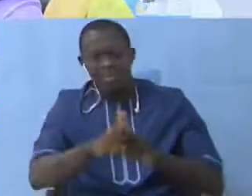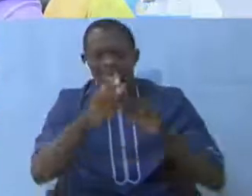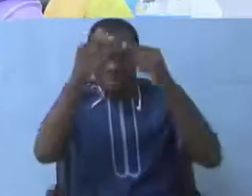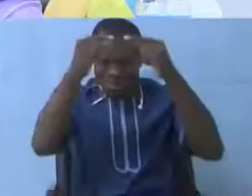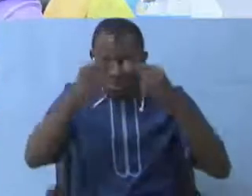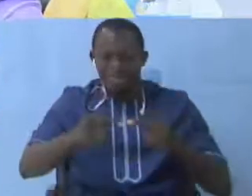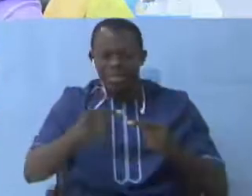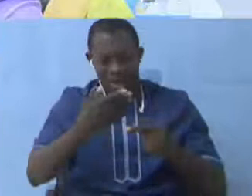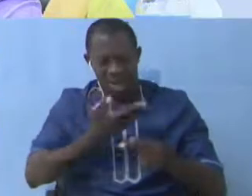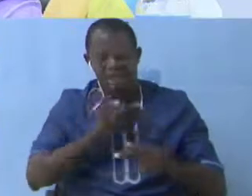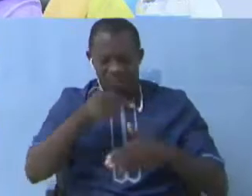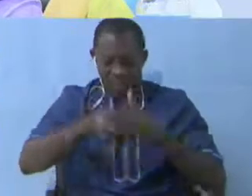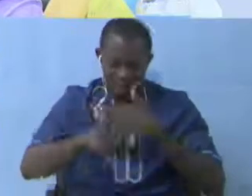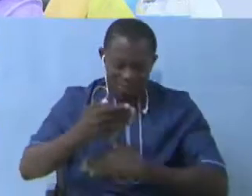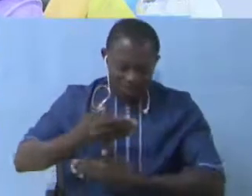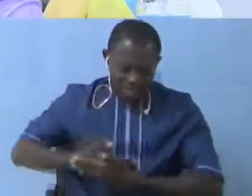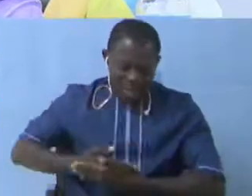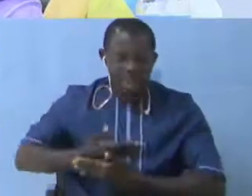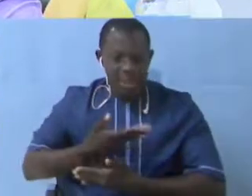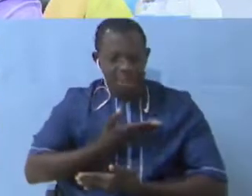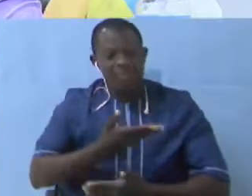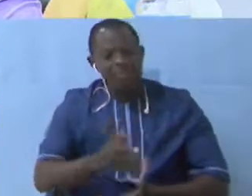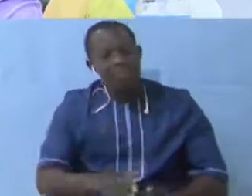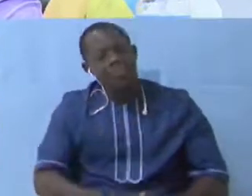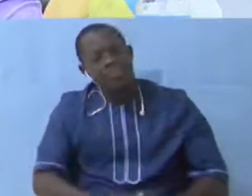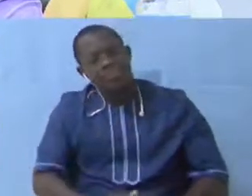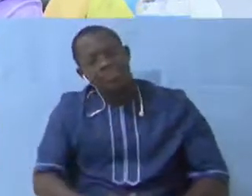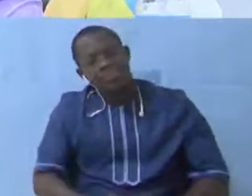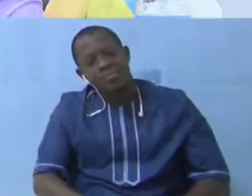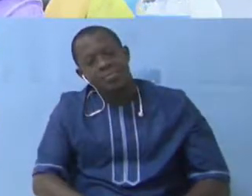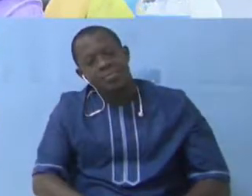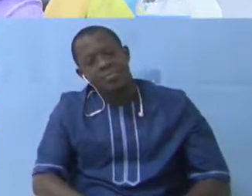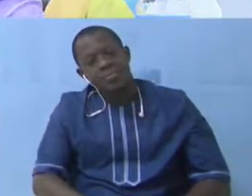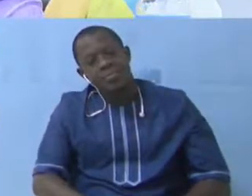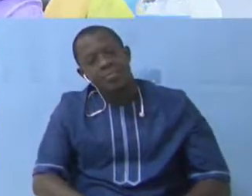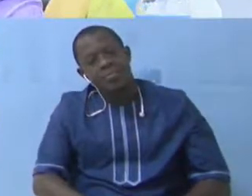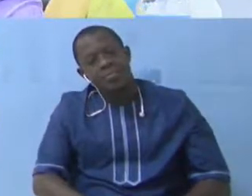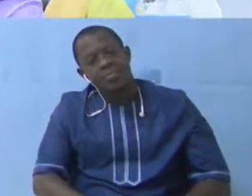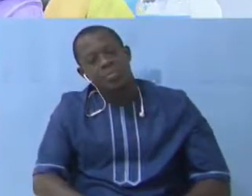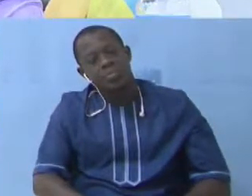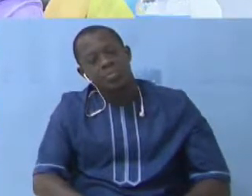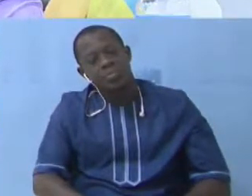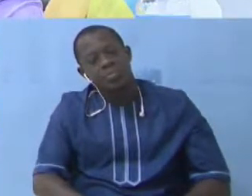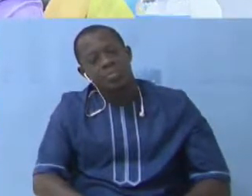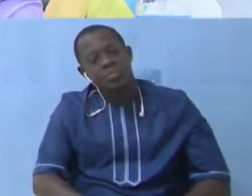file. yaakaar naa kay mu ngi fii ci benn ci file yi. And then